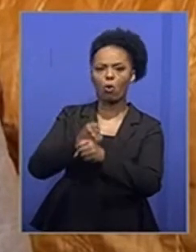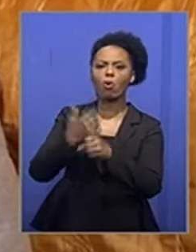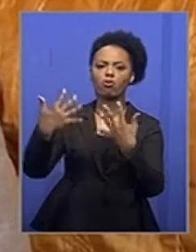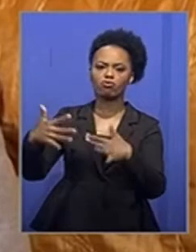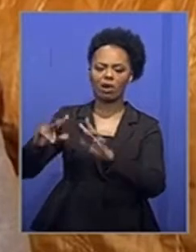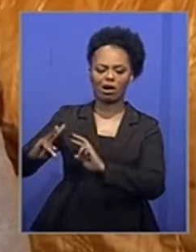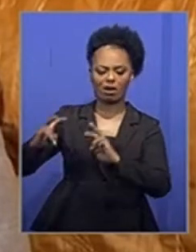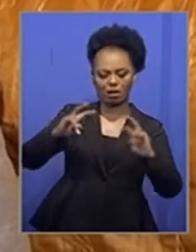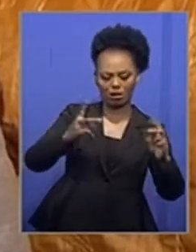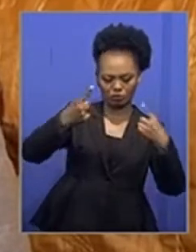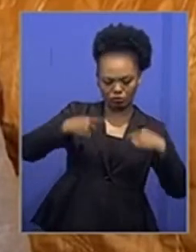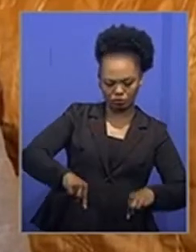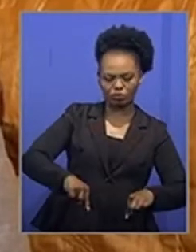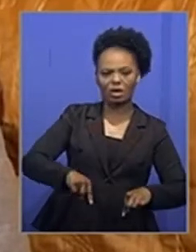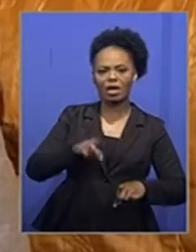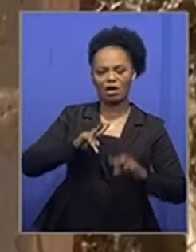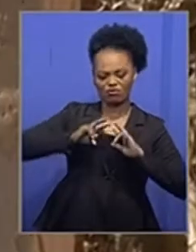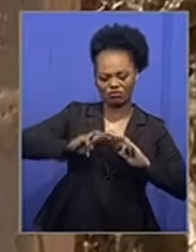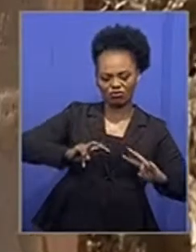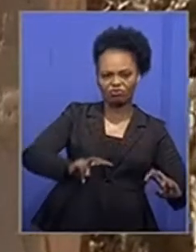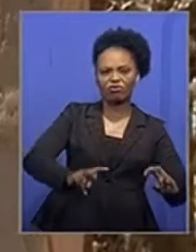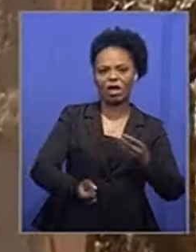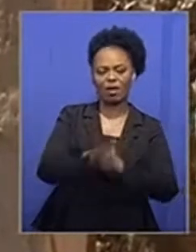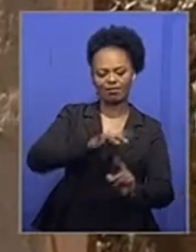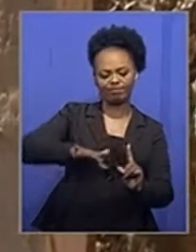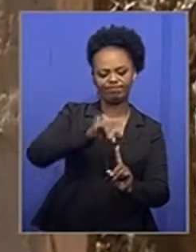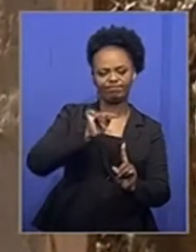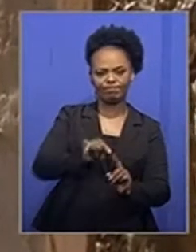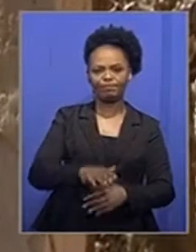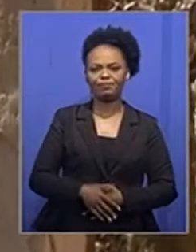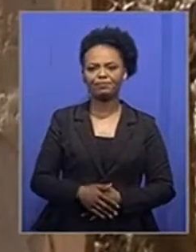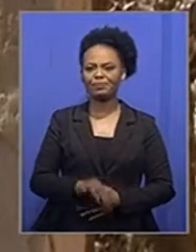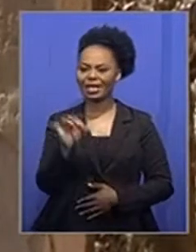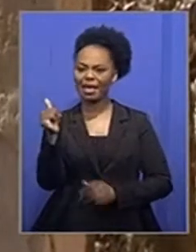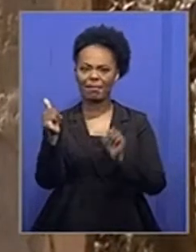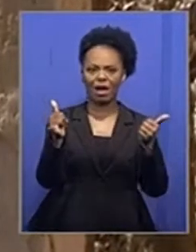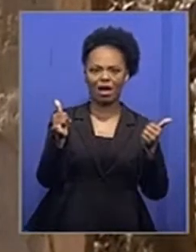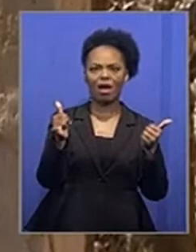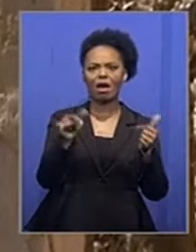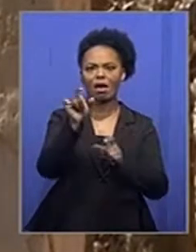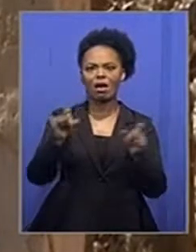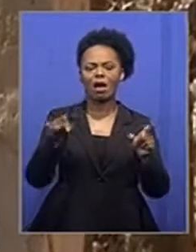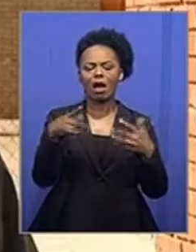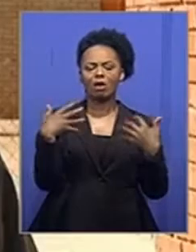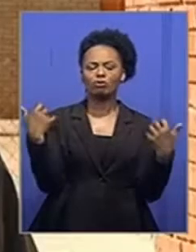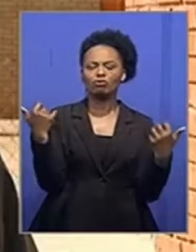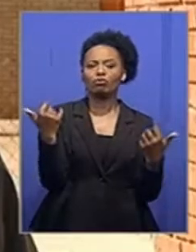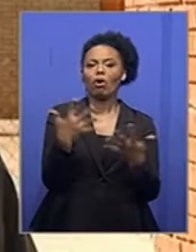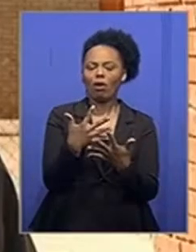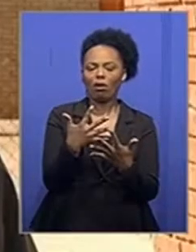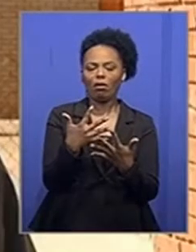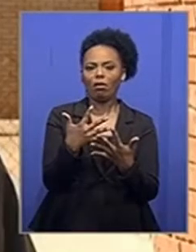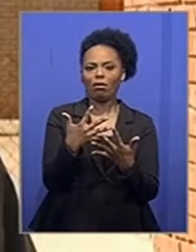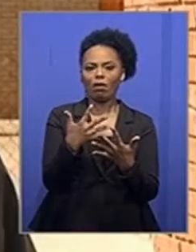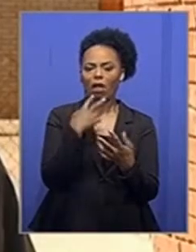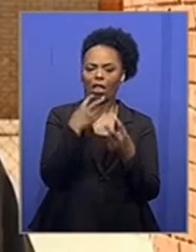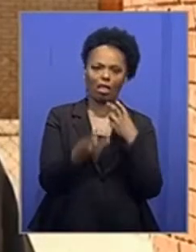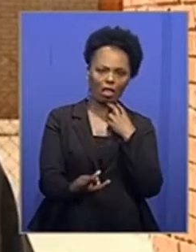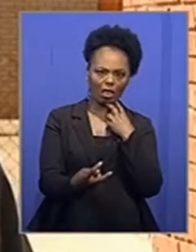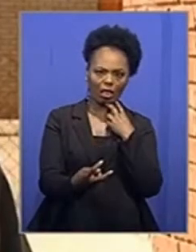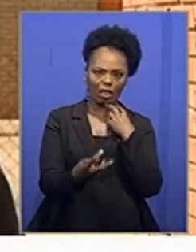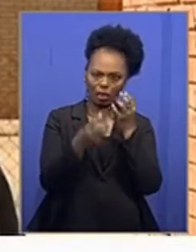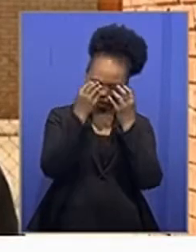ba la etsa mosebetsi wa bona ka ho tla ho etsa di preliminary investigations. Baahisane ba tshositswe le ho makatswa ke